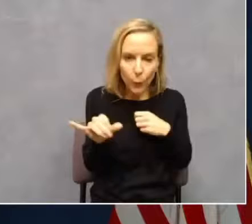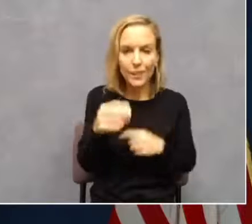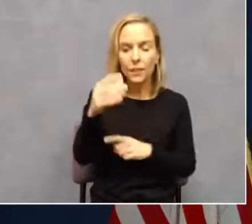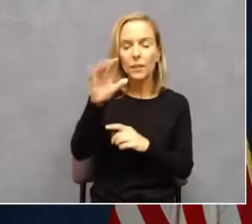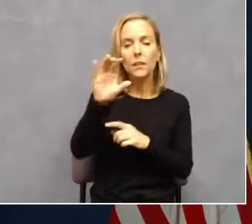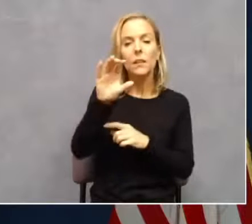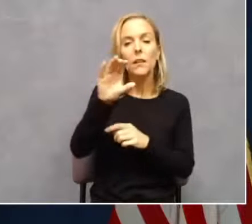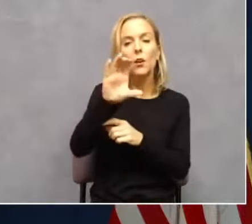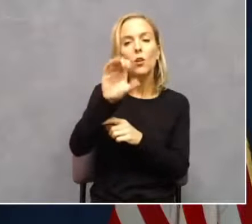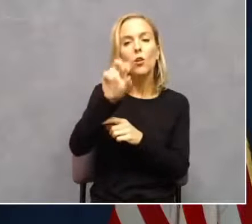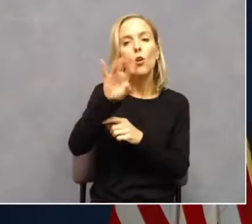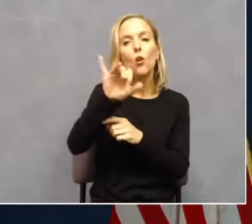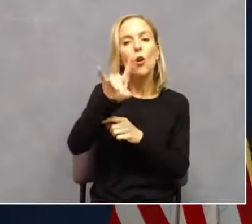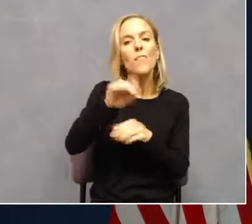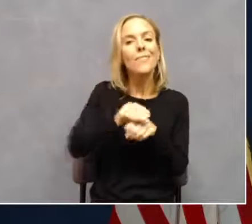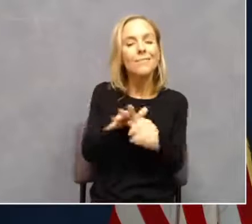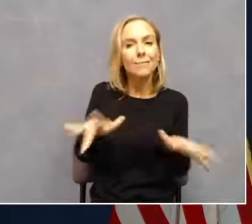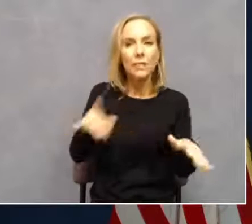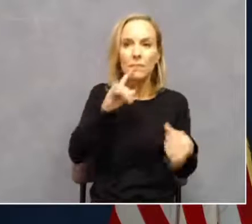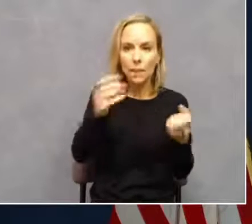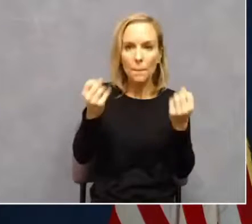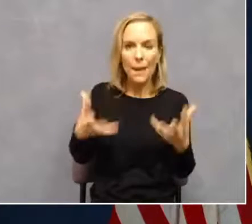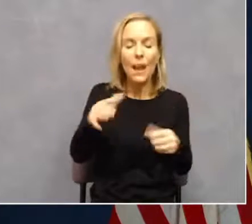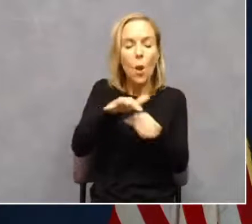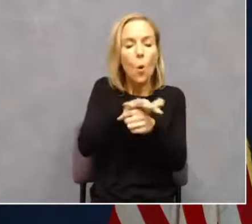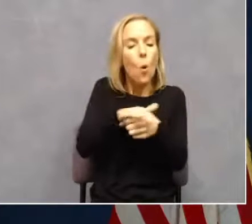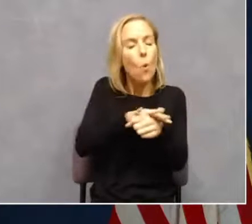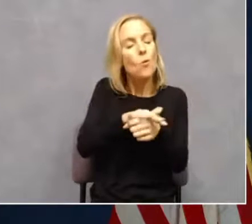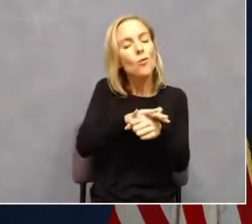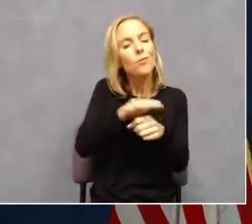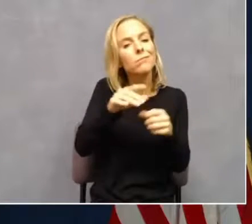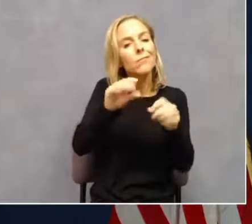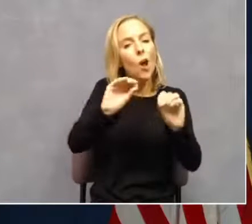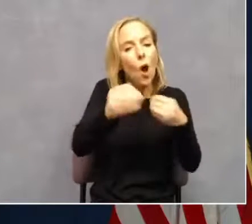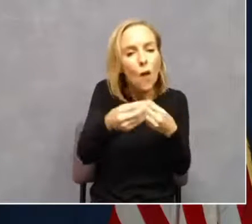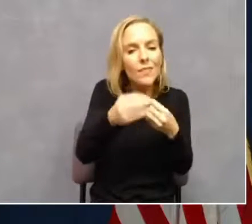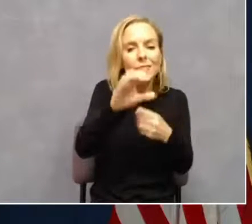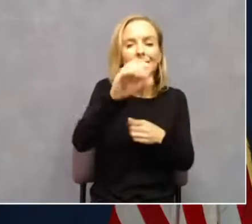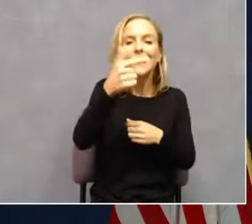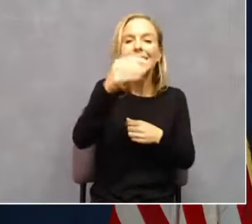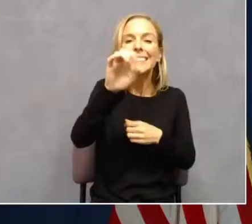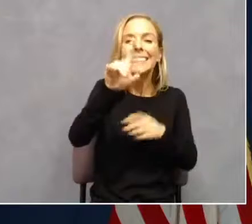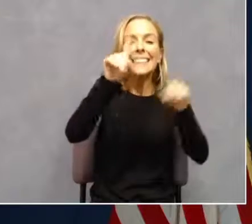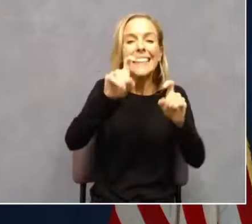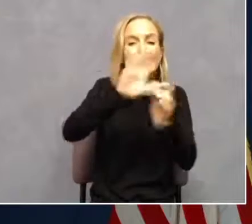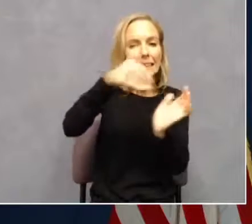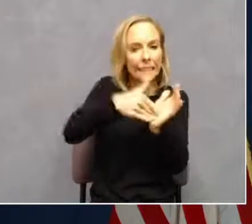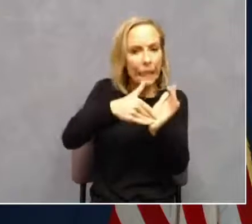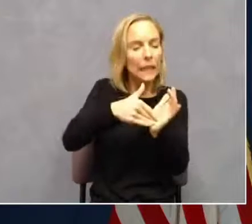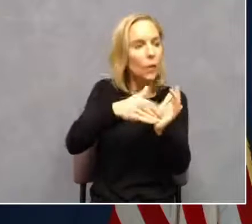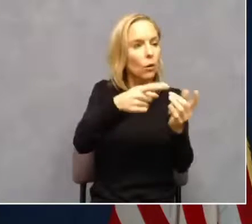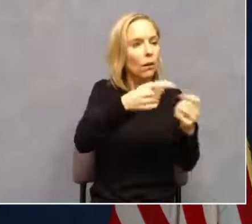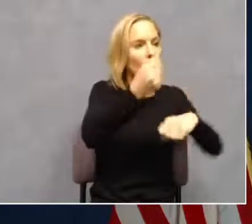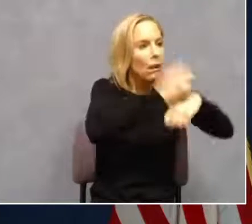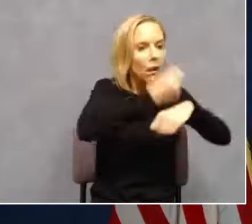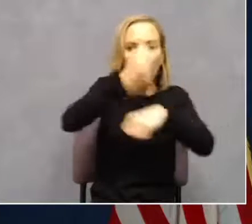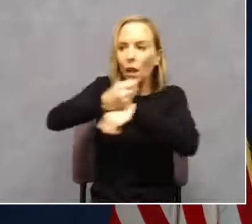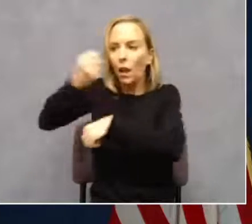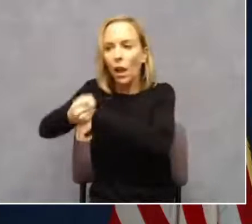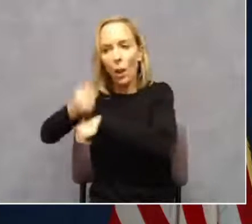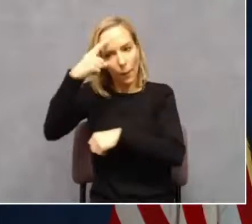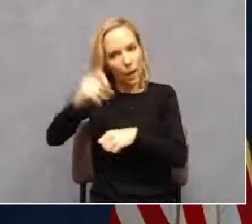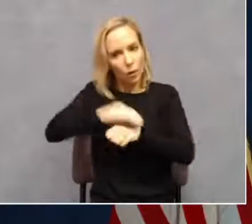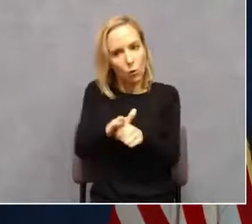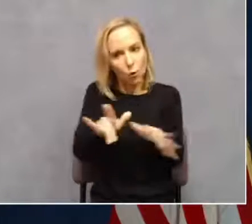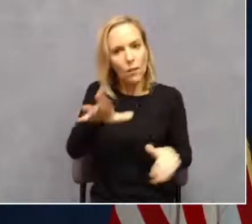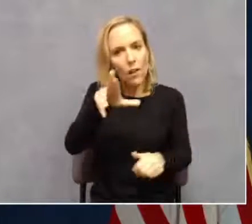Skills U local offices and all GED testing centers in March. These closures prohibited aspiring graduates from taking